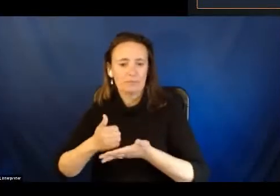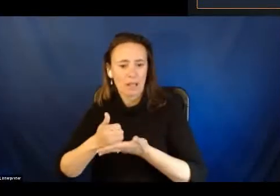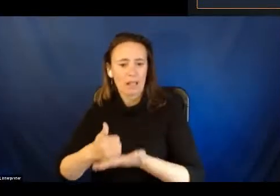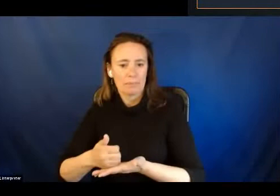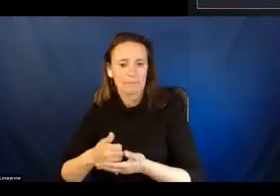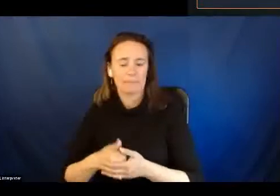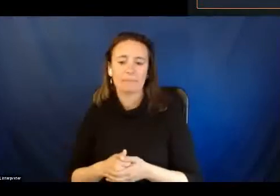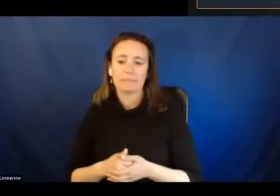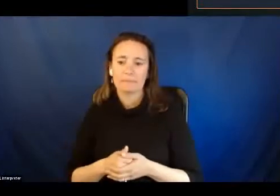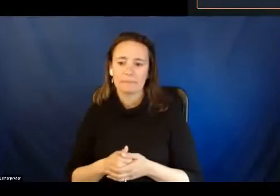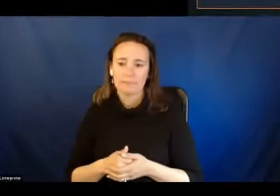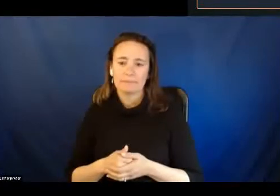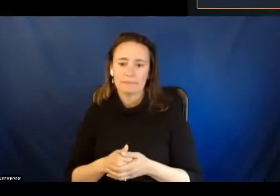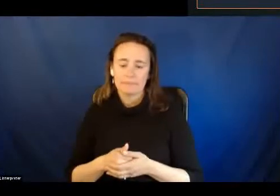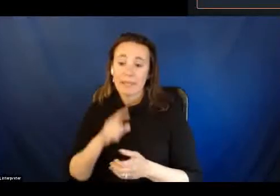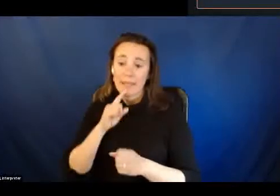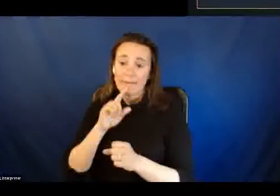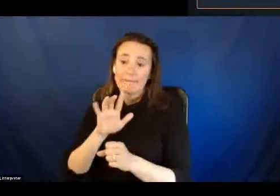Validate,